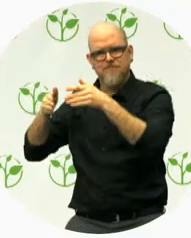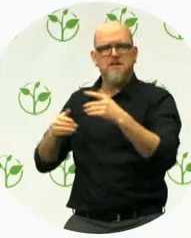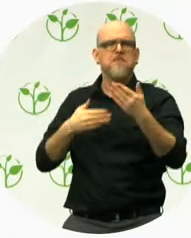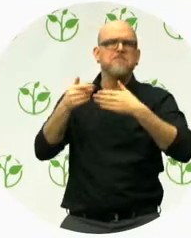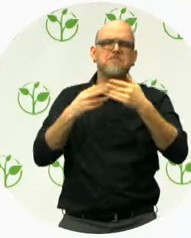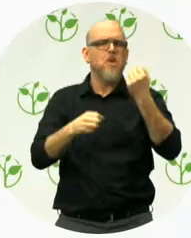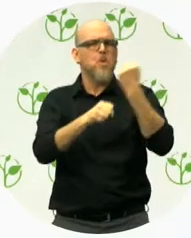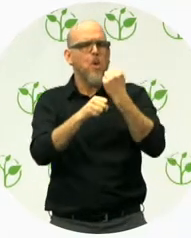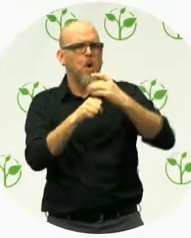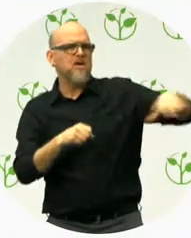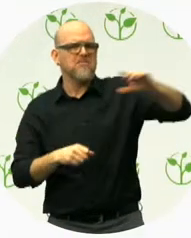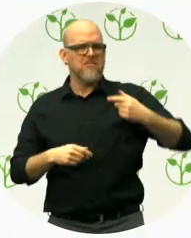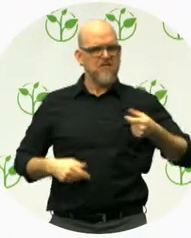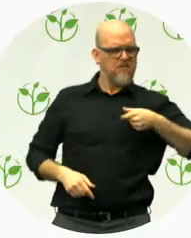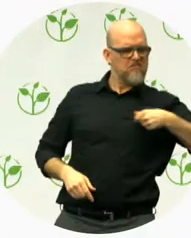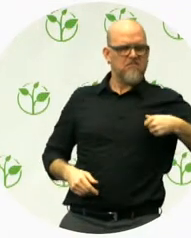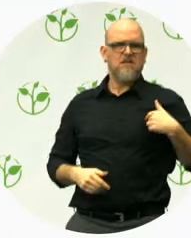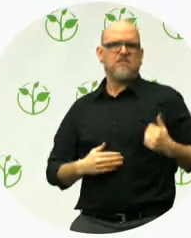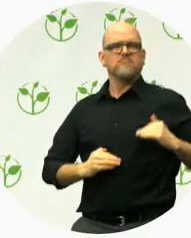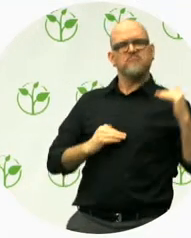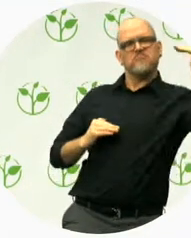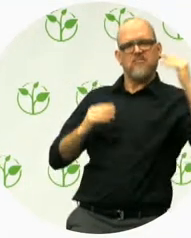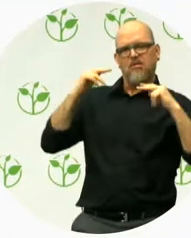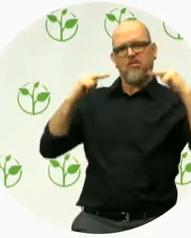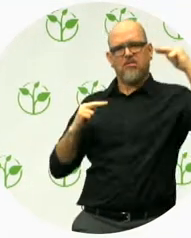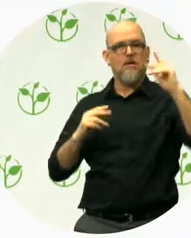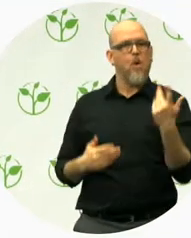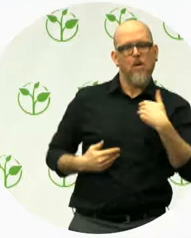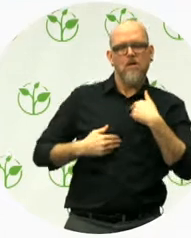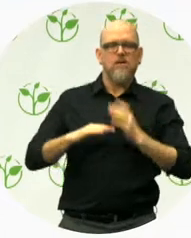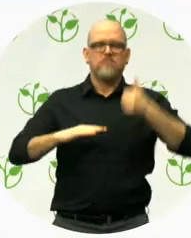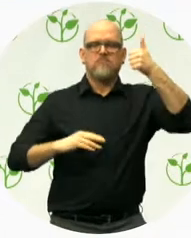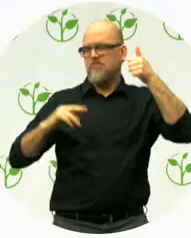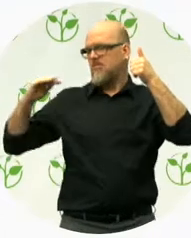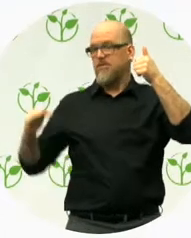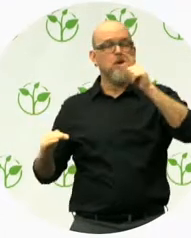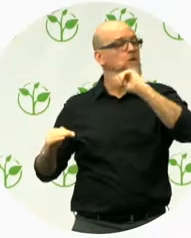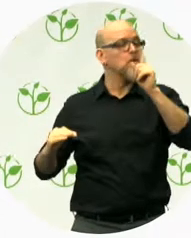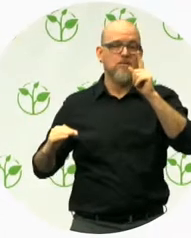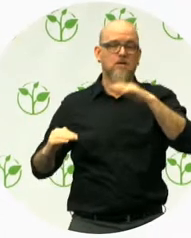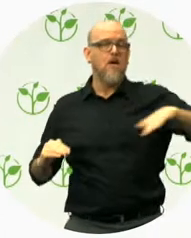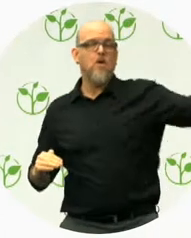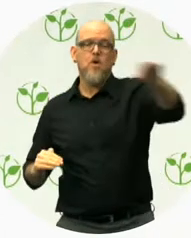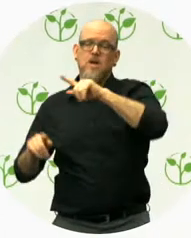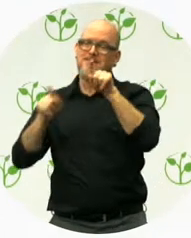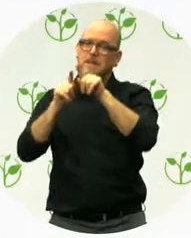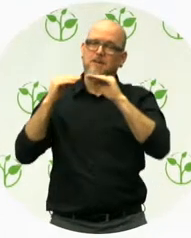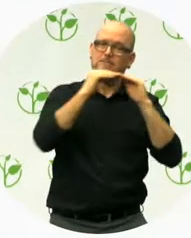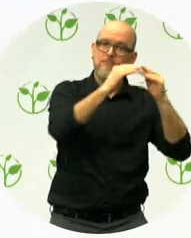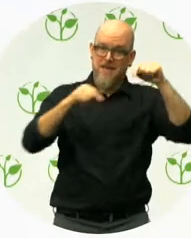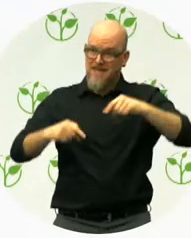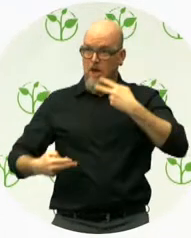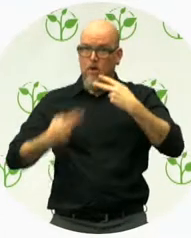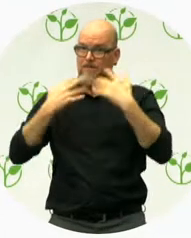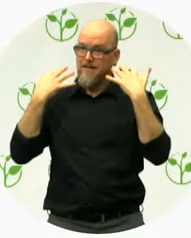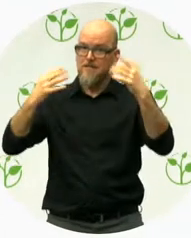here equally. Every single one of us has something equal to contribute. And the thing that makes Zero such a great community